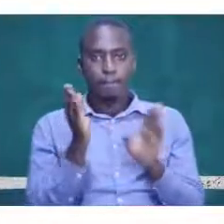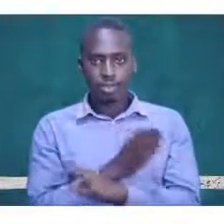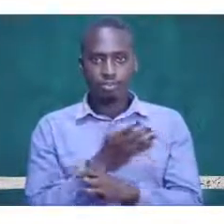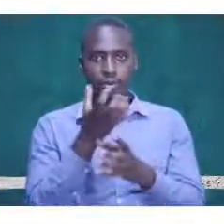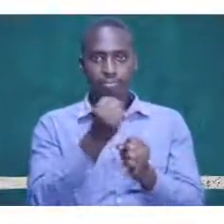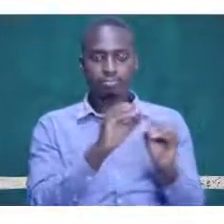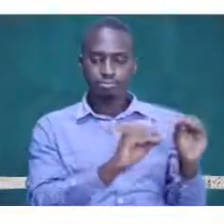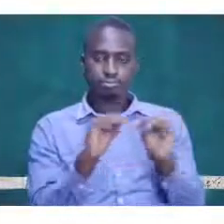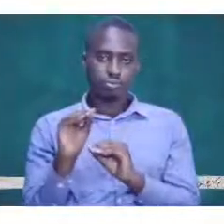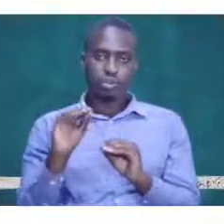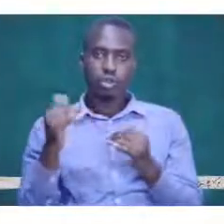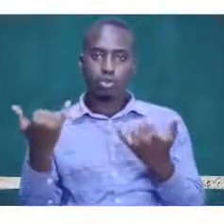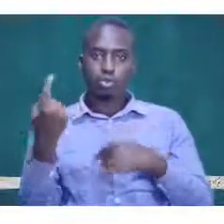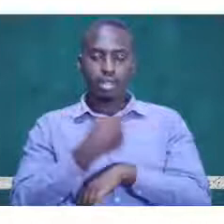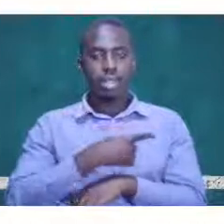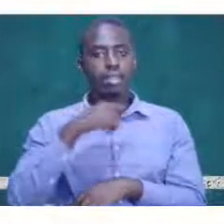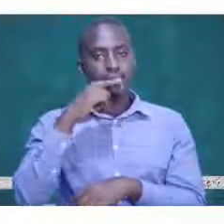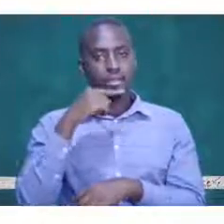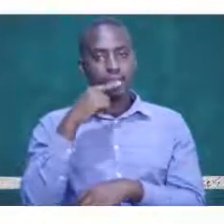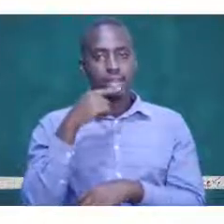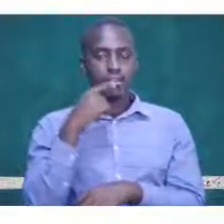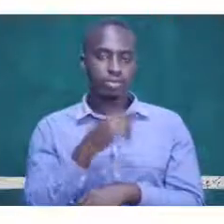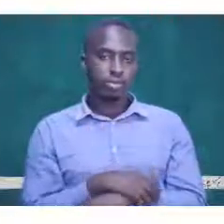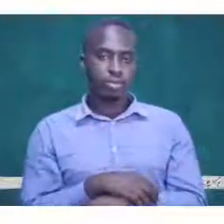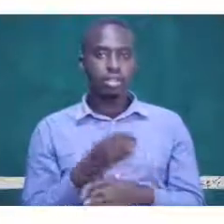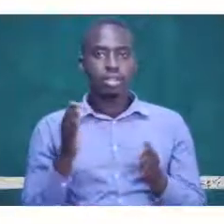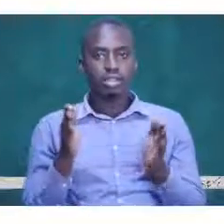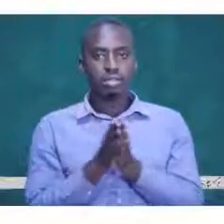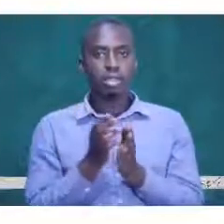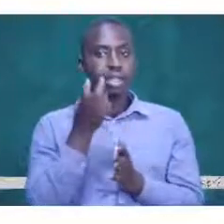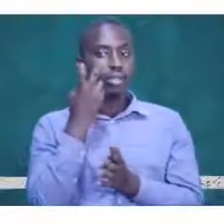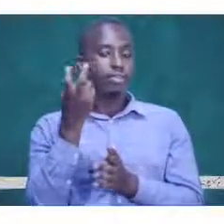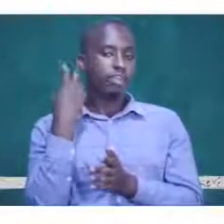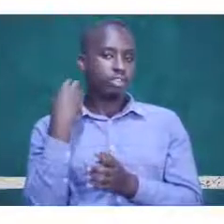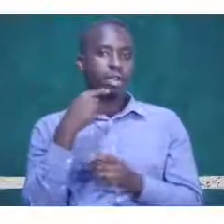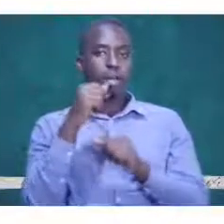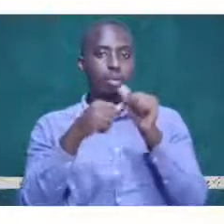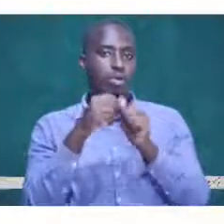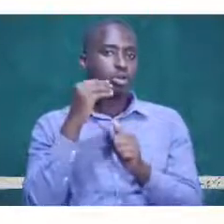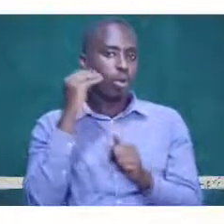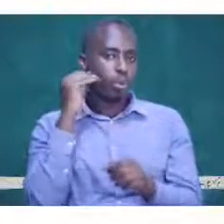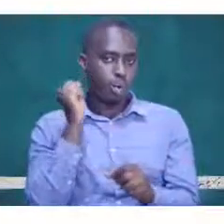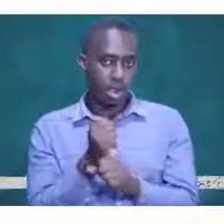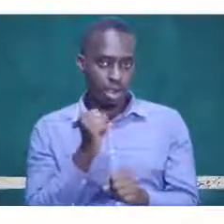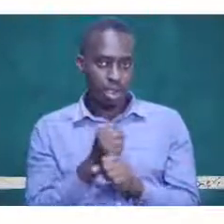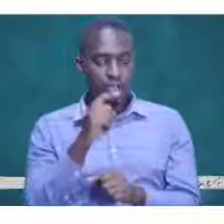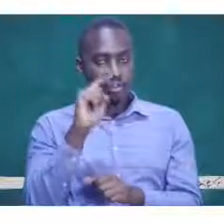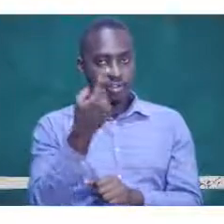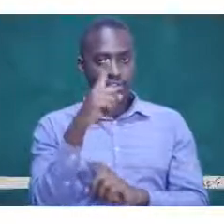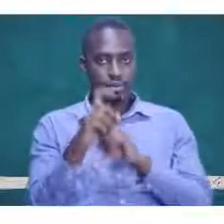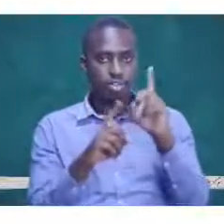you into today's lesson, which is revision of homework. Now, the first question